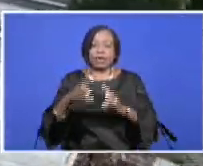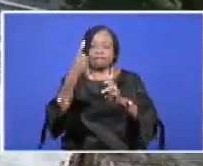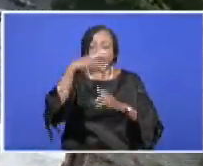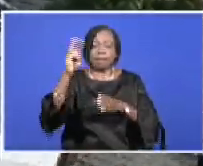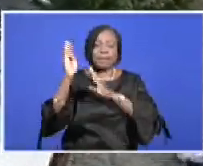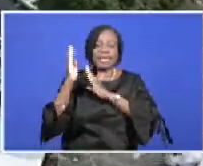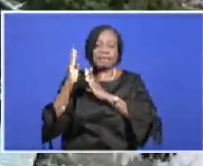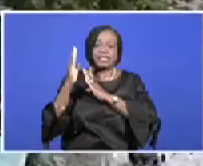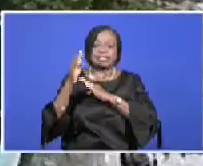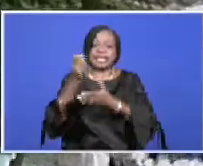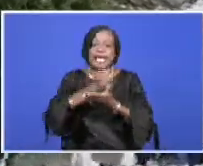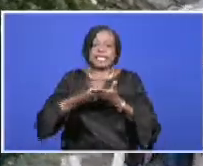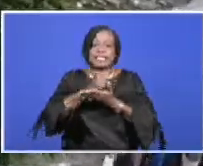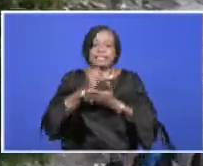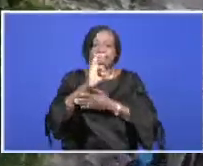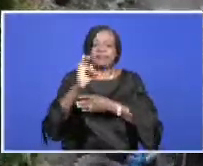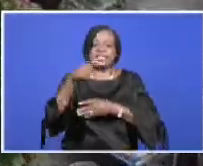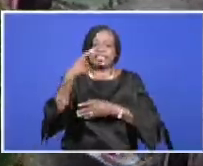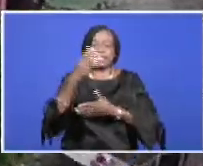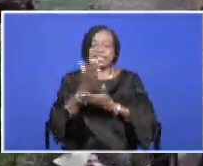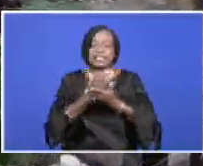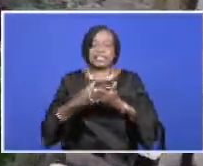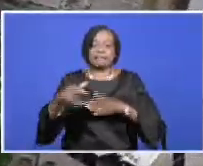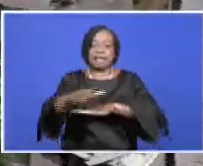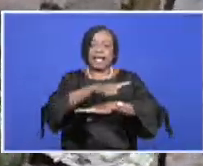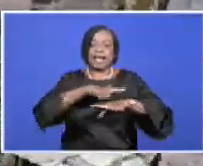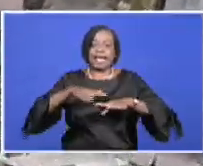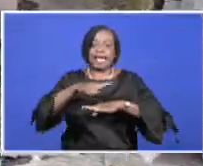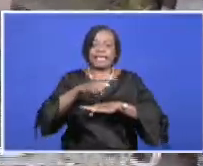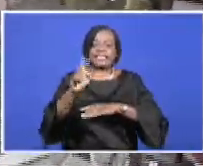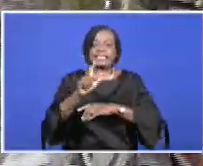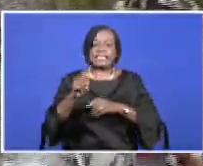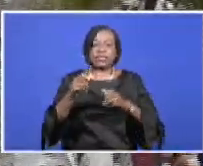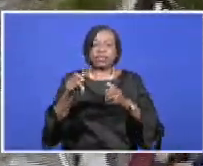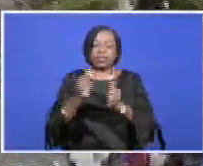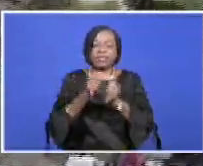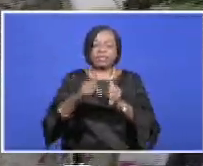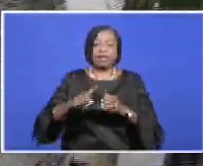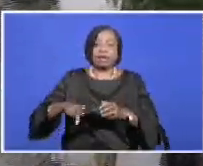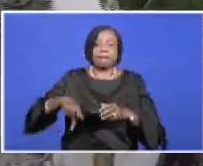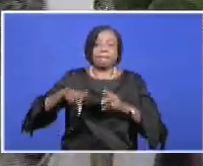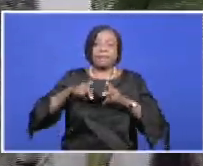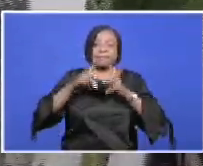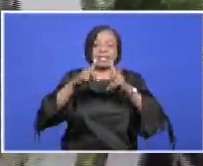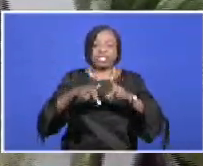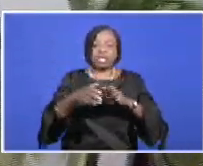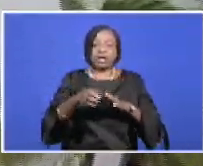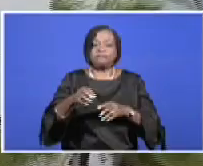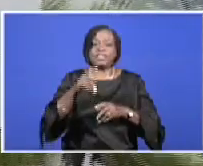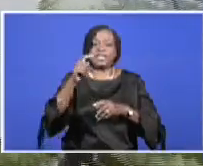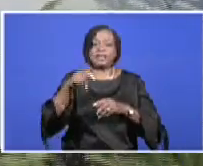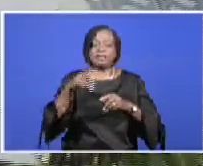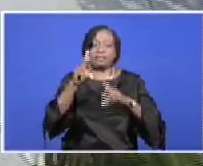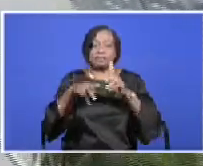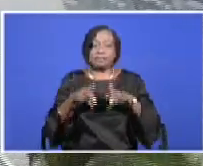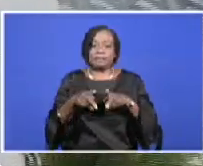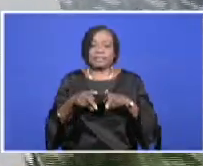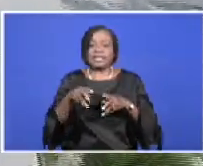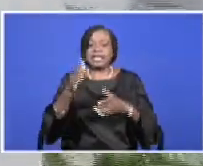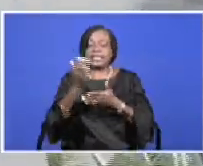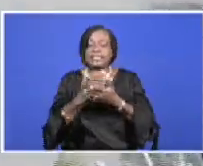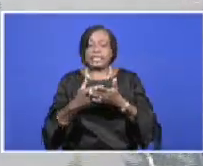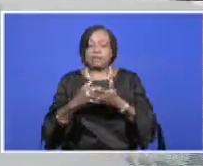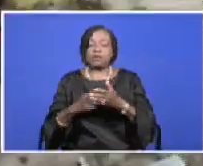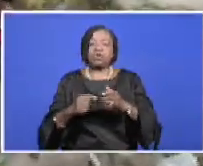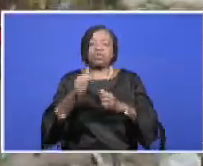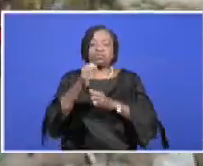legal arguments suggesting that some land is leased with the permission of tenants. She also contends that some occupants were trespassers against